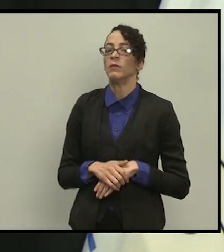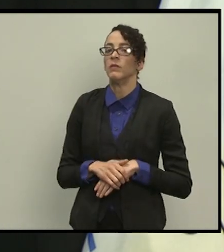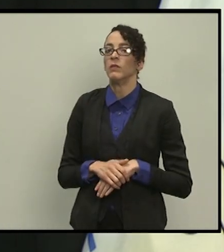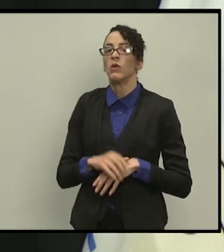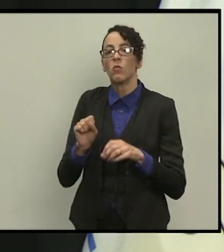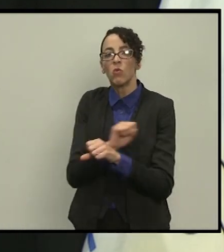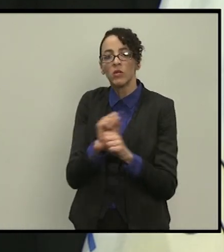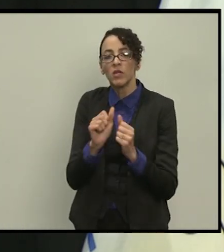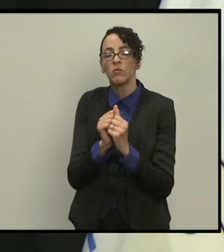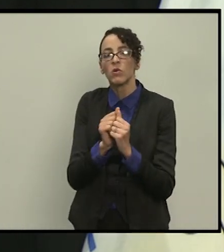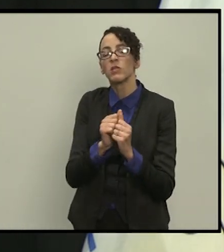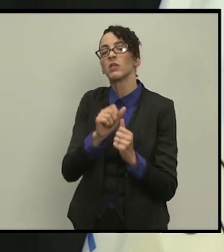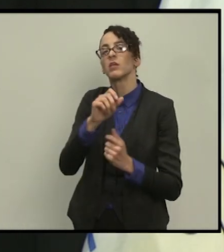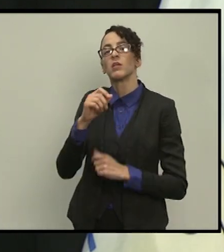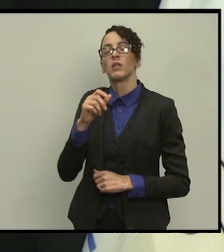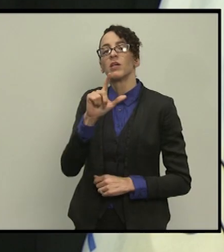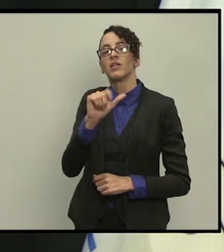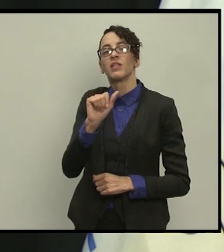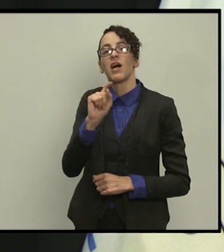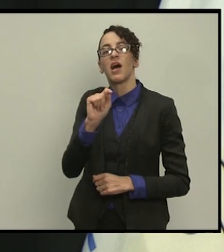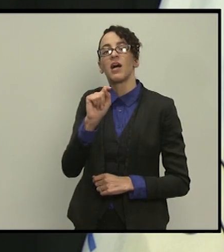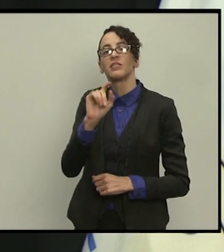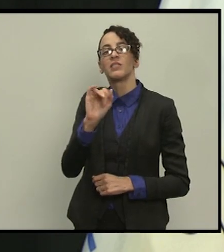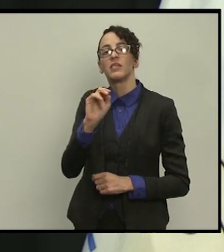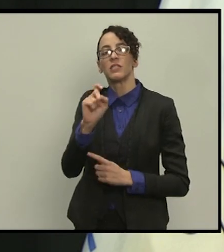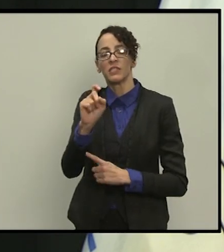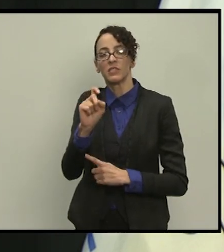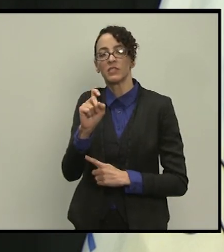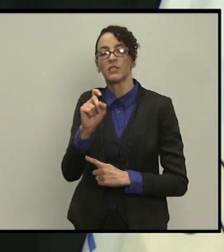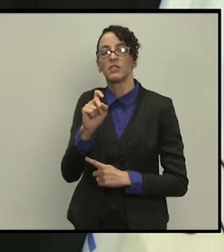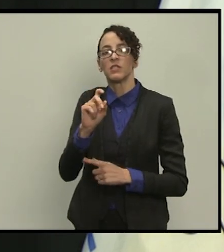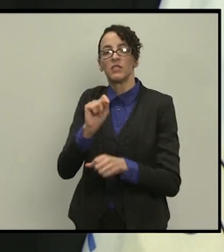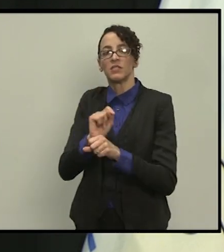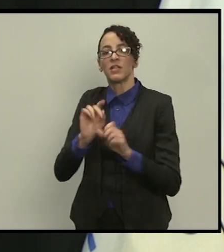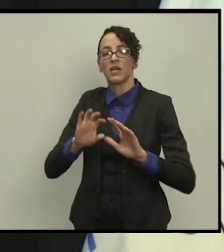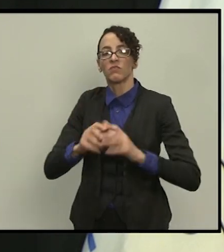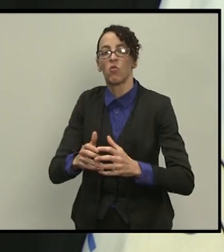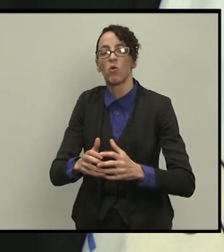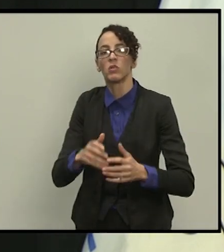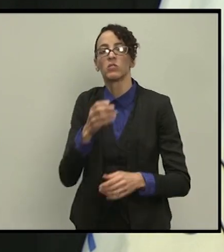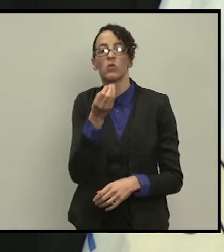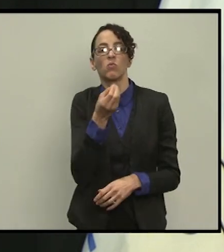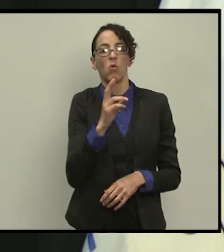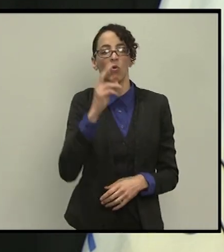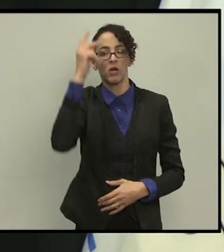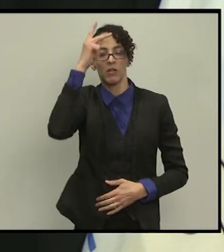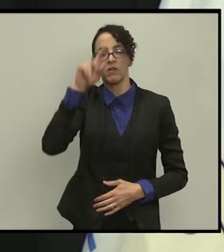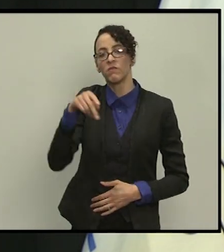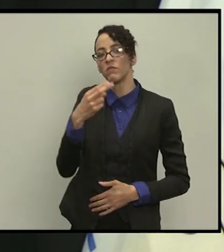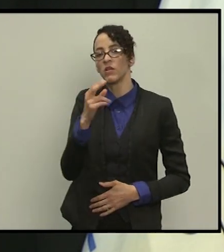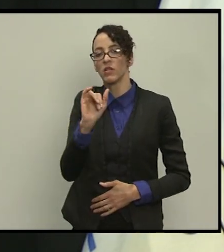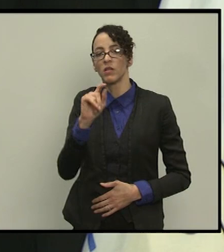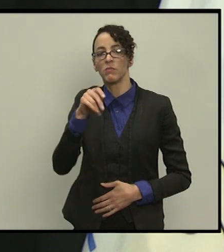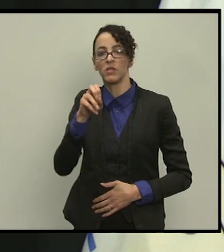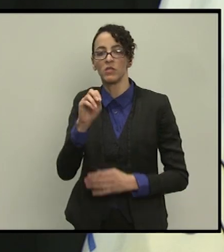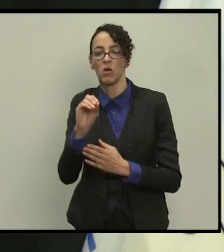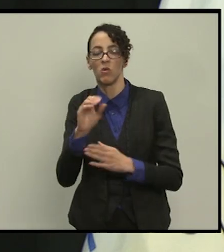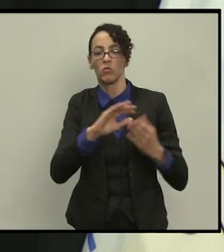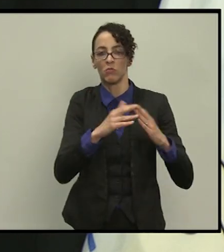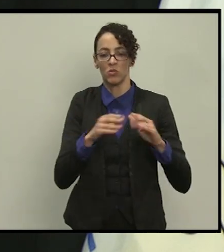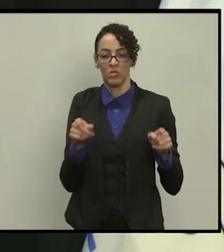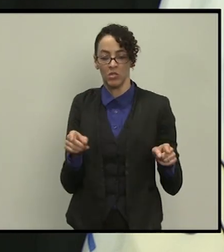Samoan Community Development Center or Communities as One, we have found a way to leverage and come together to build